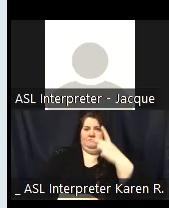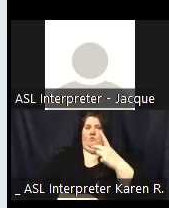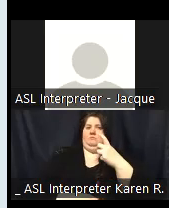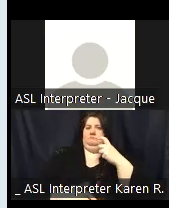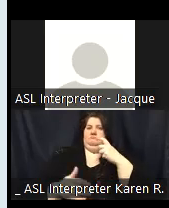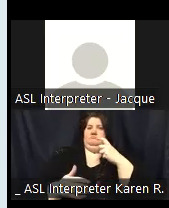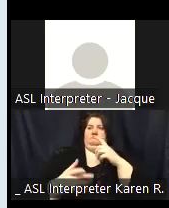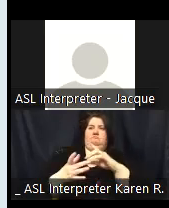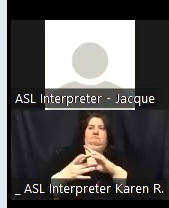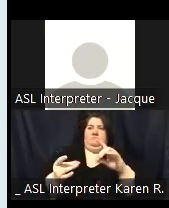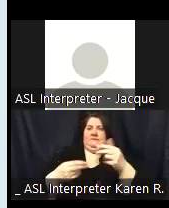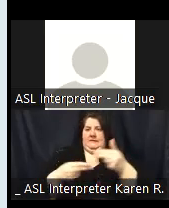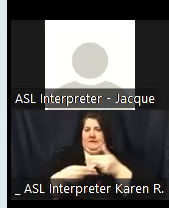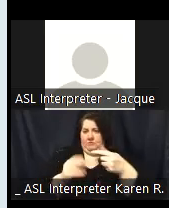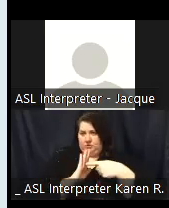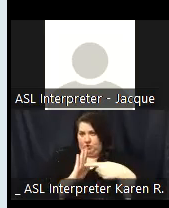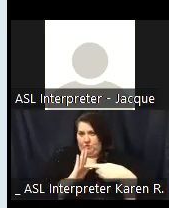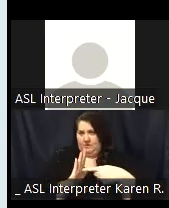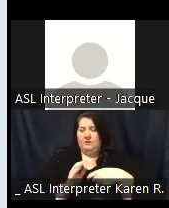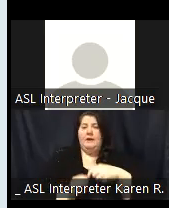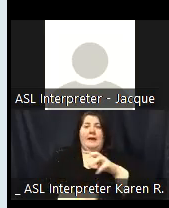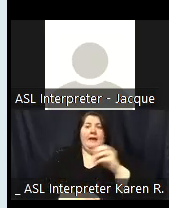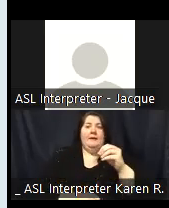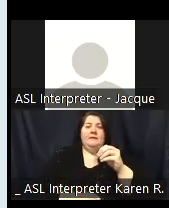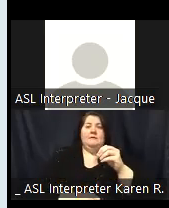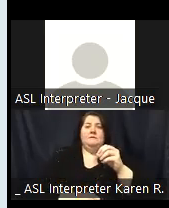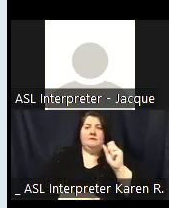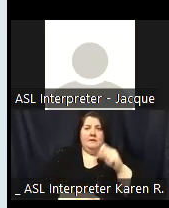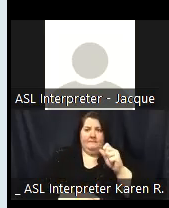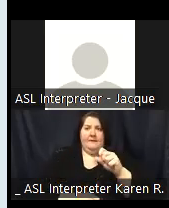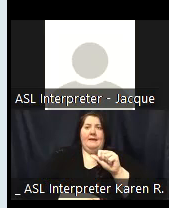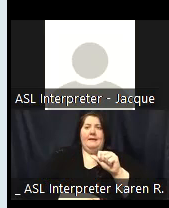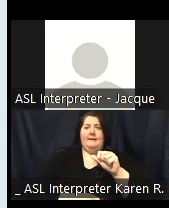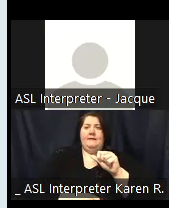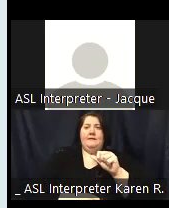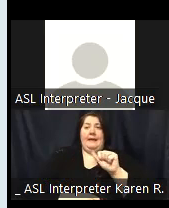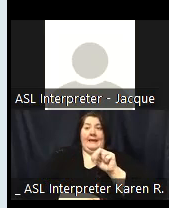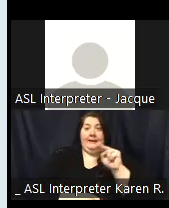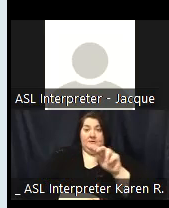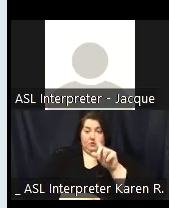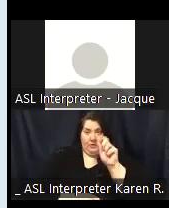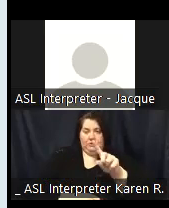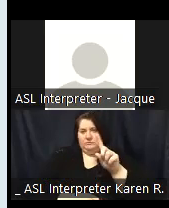if the slide was showing, and yeah, also ask Anna's question,